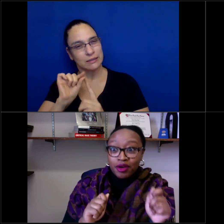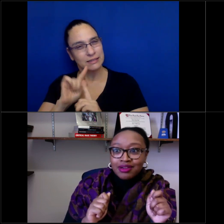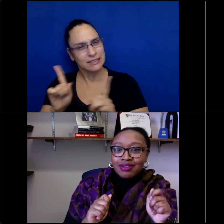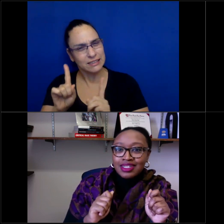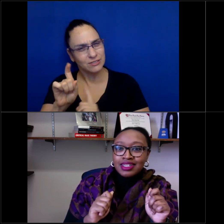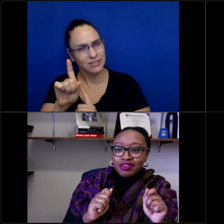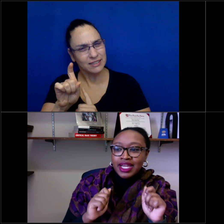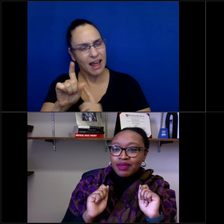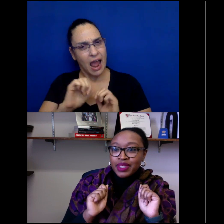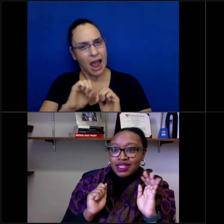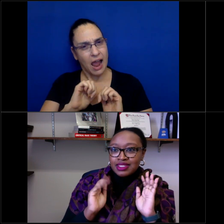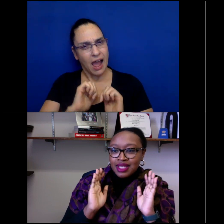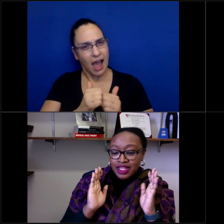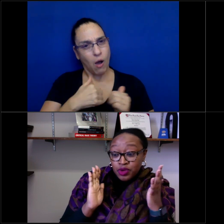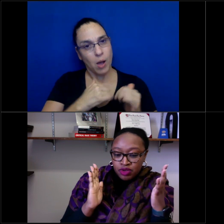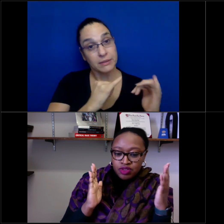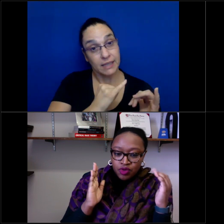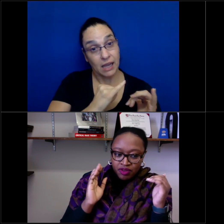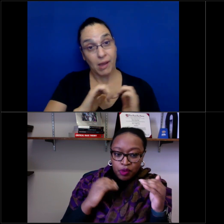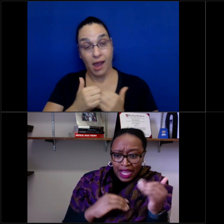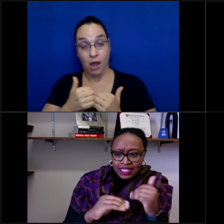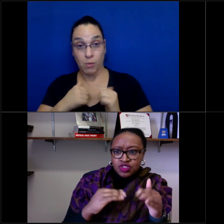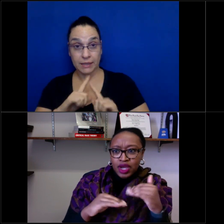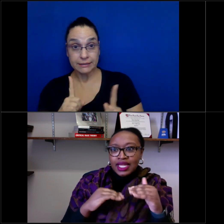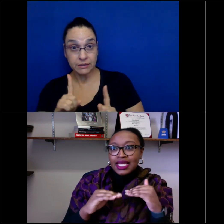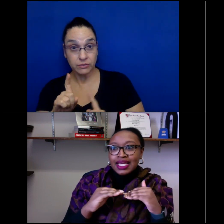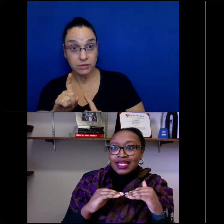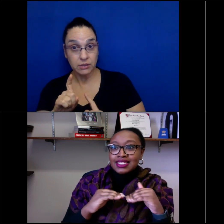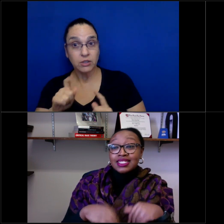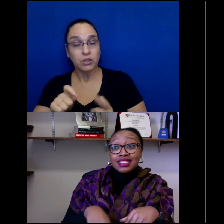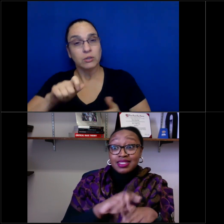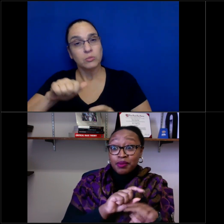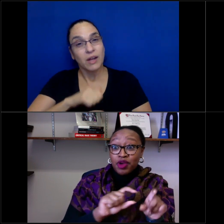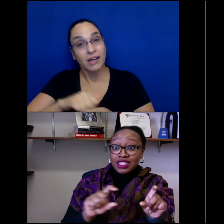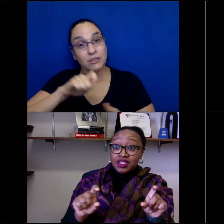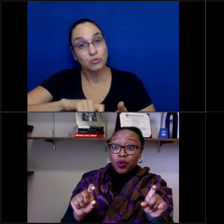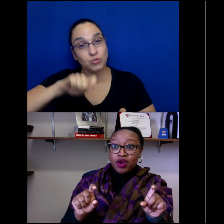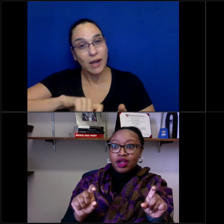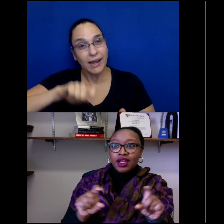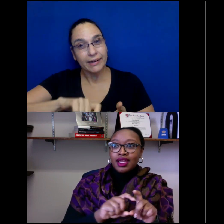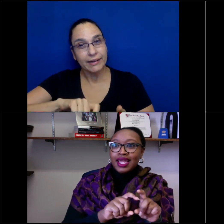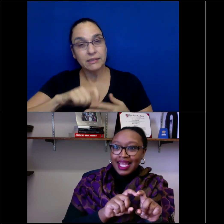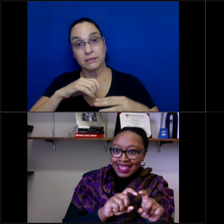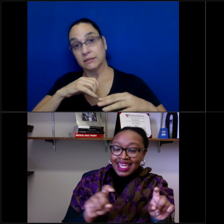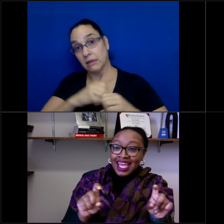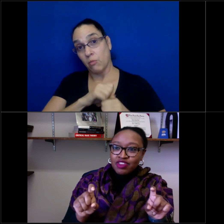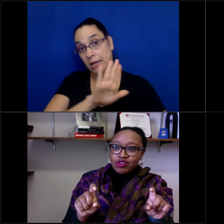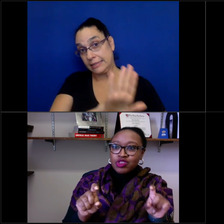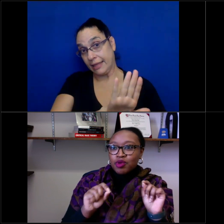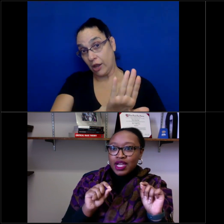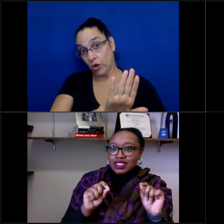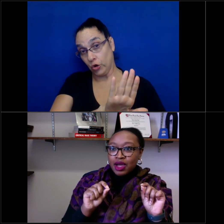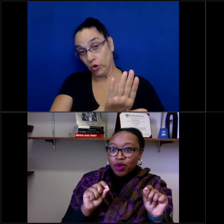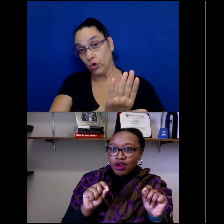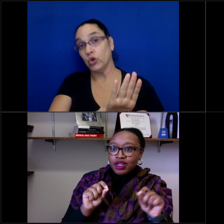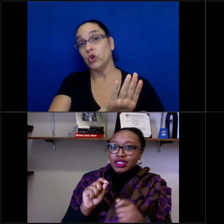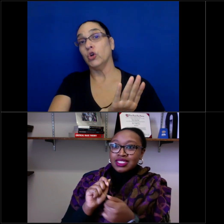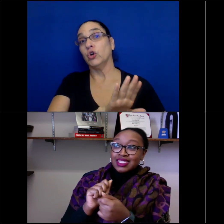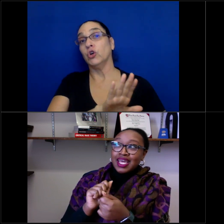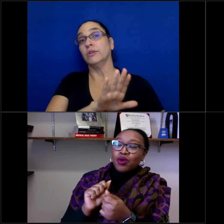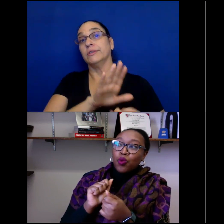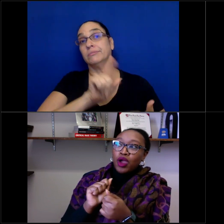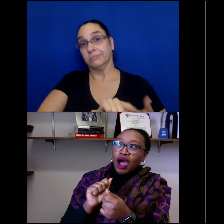sort of depart, right? And you can sort of practice writing it in a sentence, summarize their work. And then after you summarize that